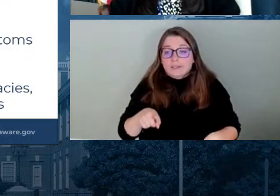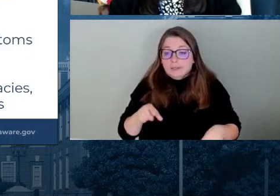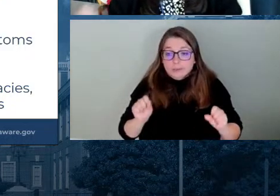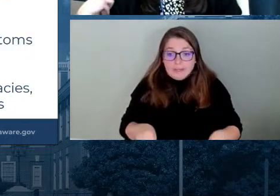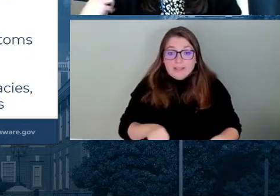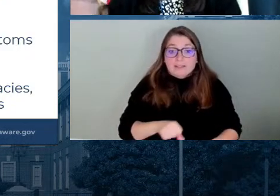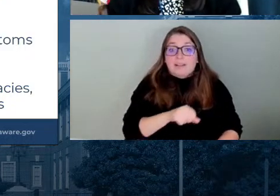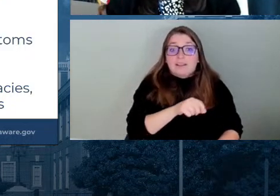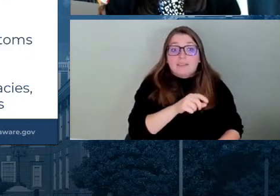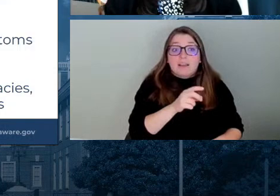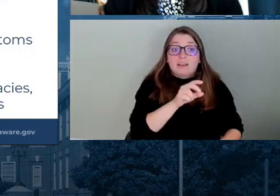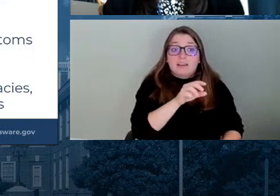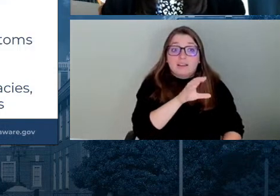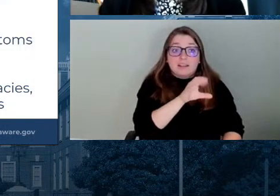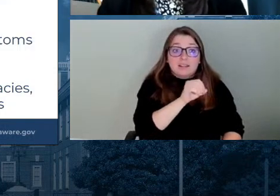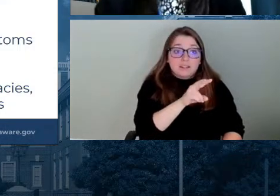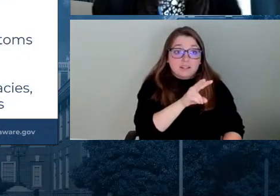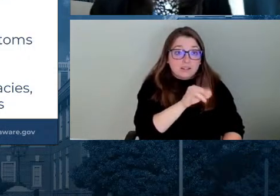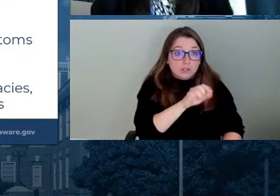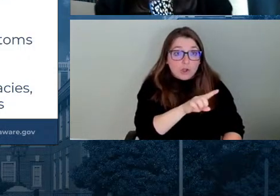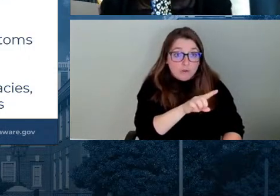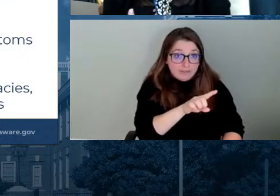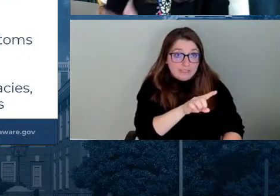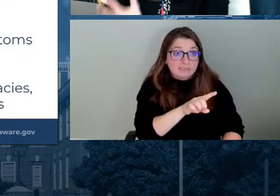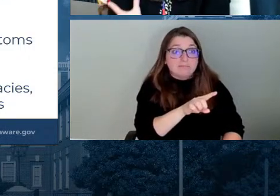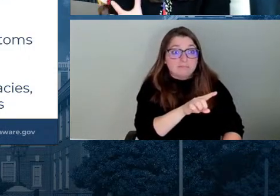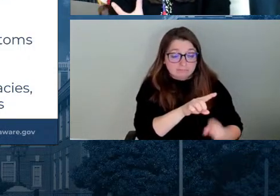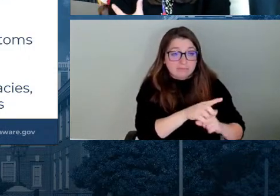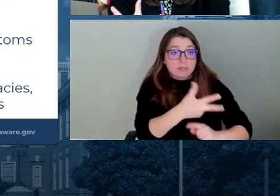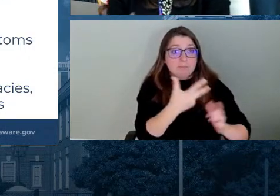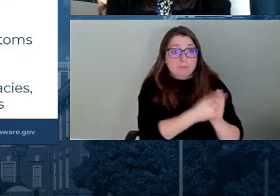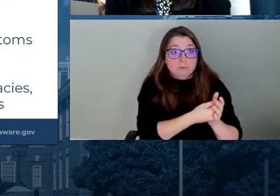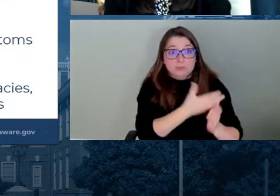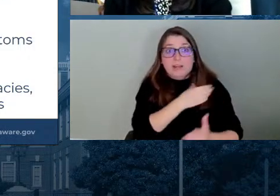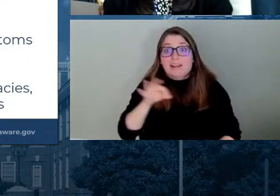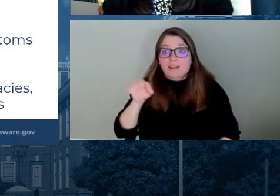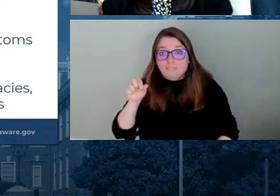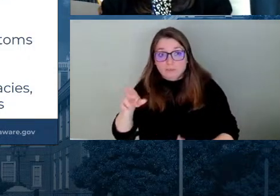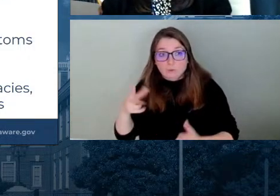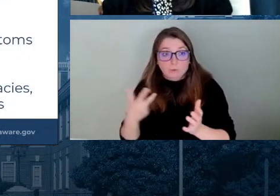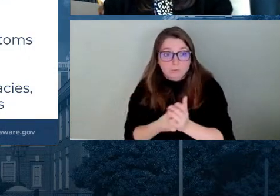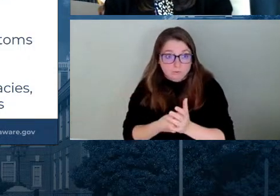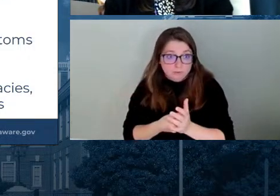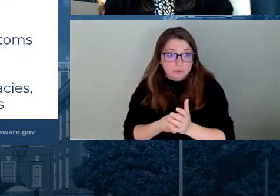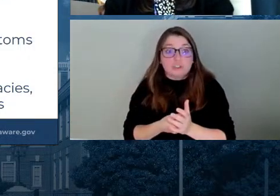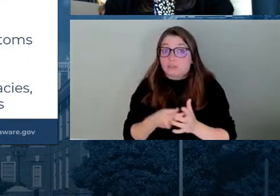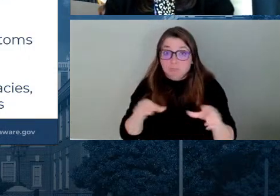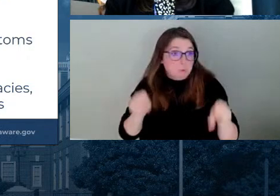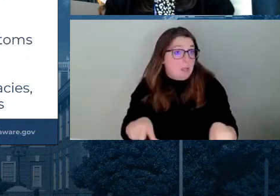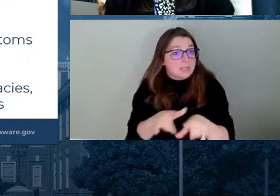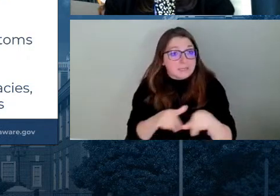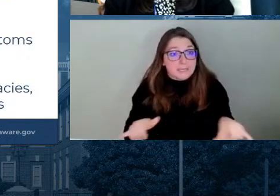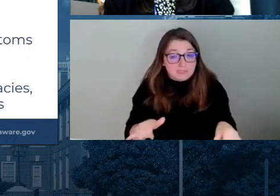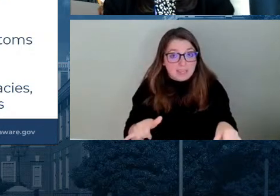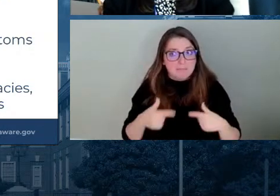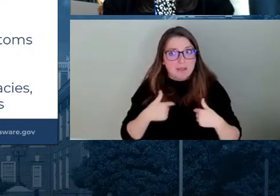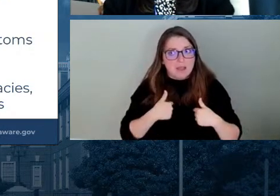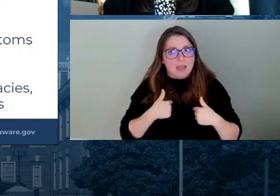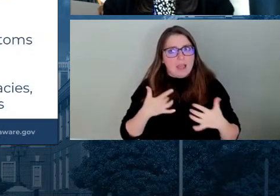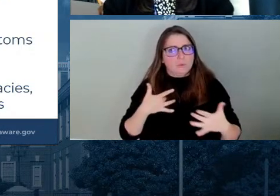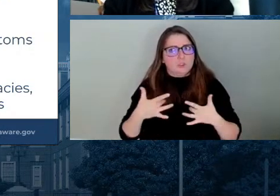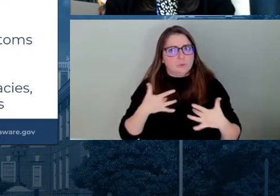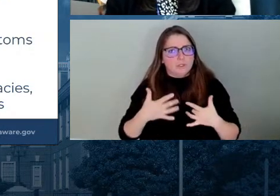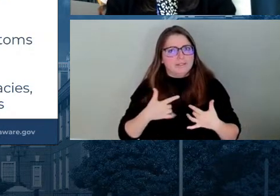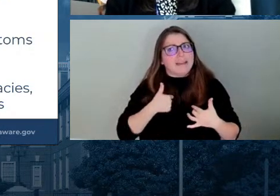booster. I got mine in the same arm, and it was actually, I was worried I was going to have a really sore arm, and it was totally fine. And it was very